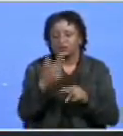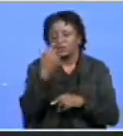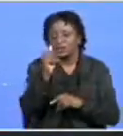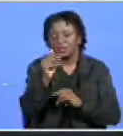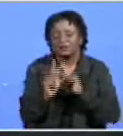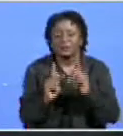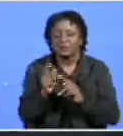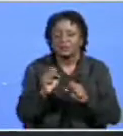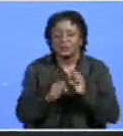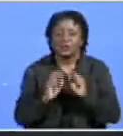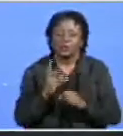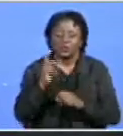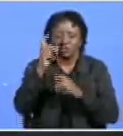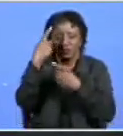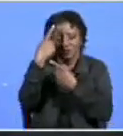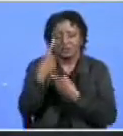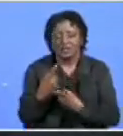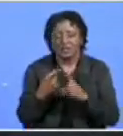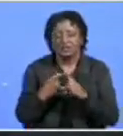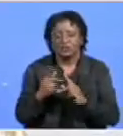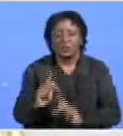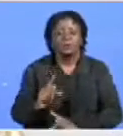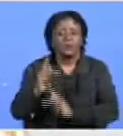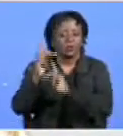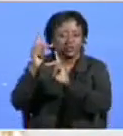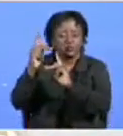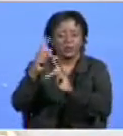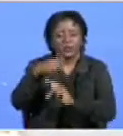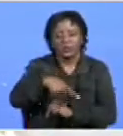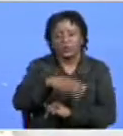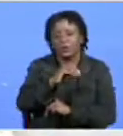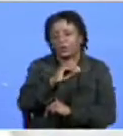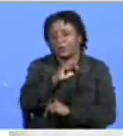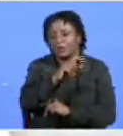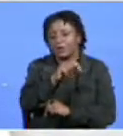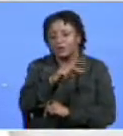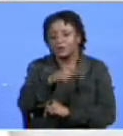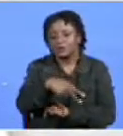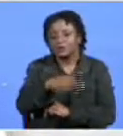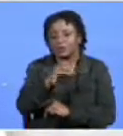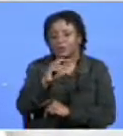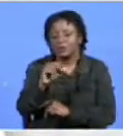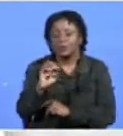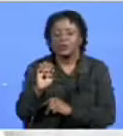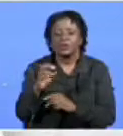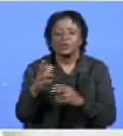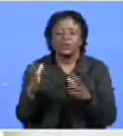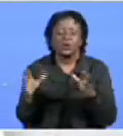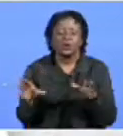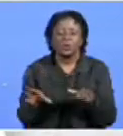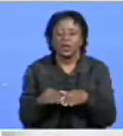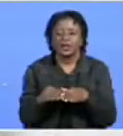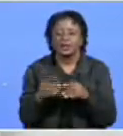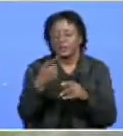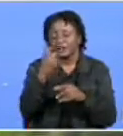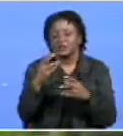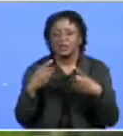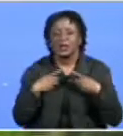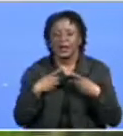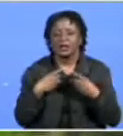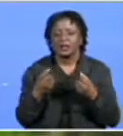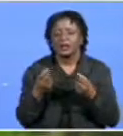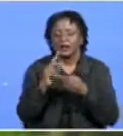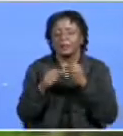So we decided to postpone the wedding, seeing that we had so much persons RSVP'd, the 240 guests,